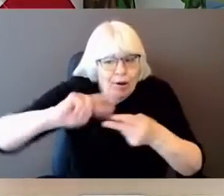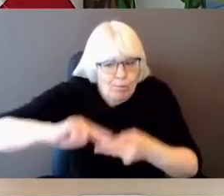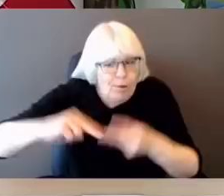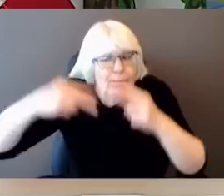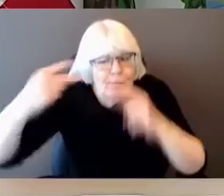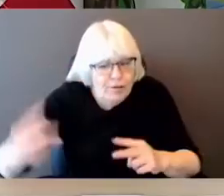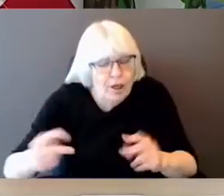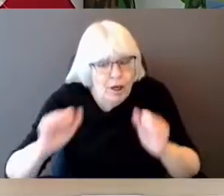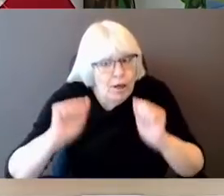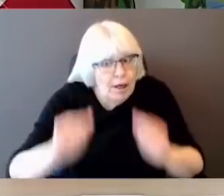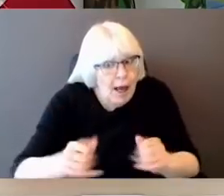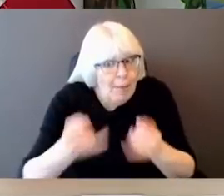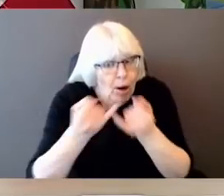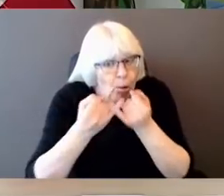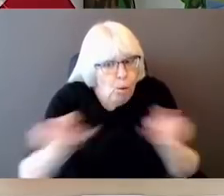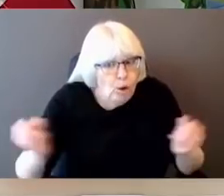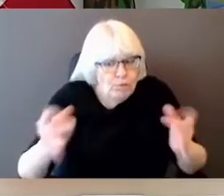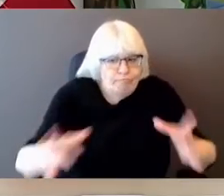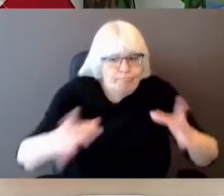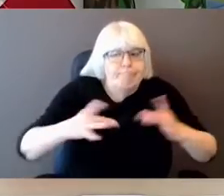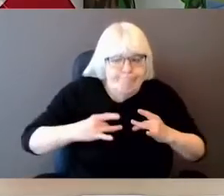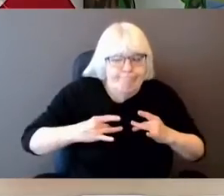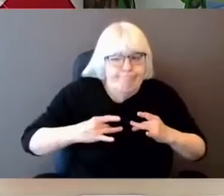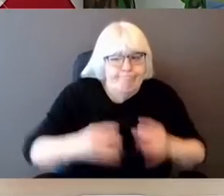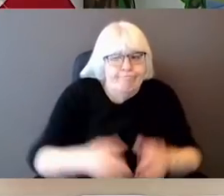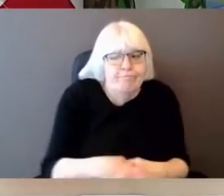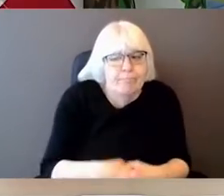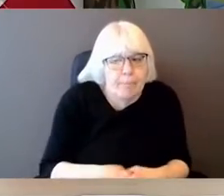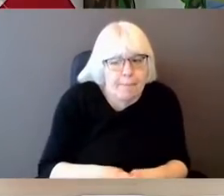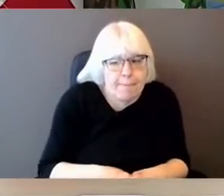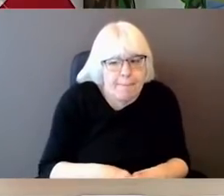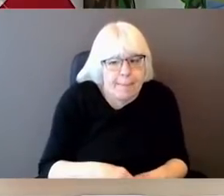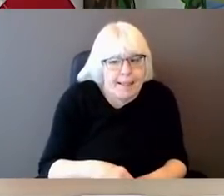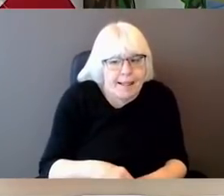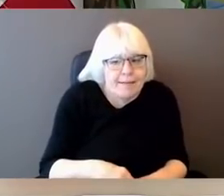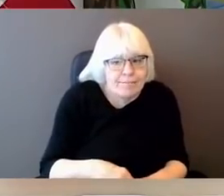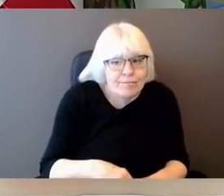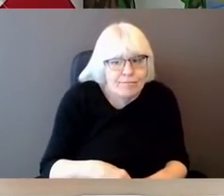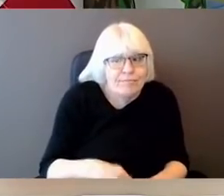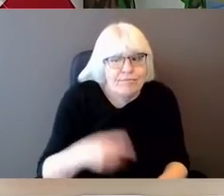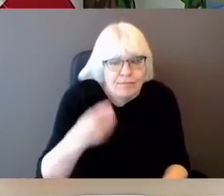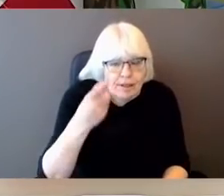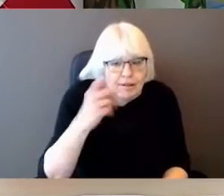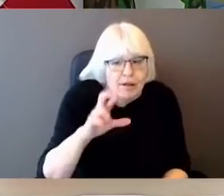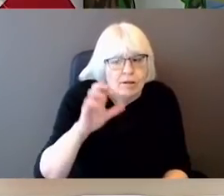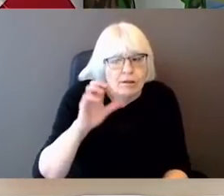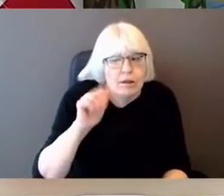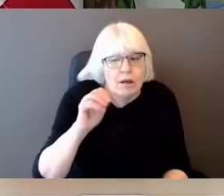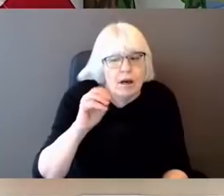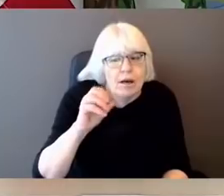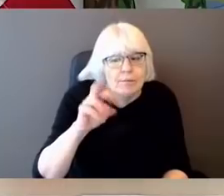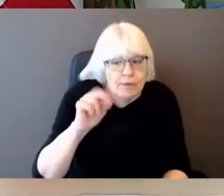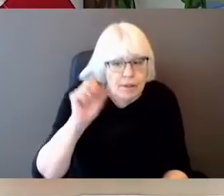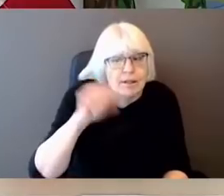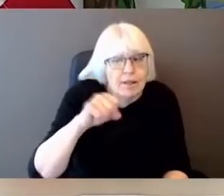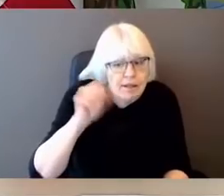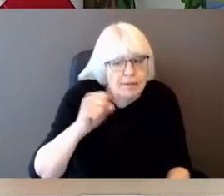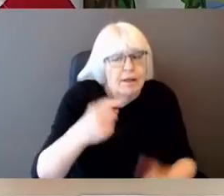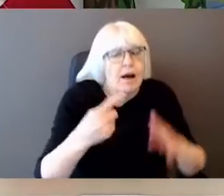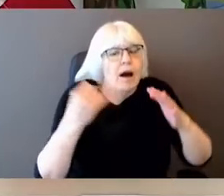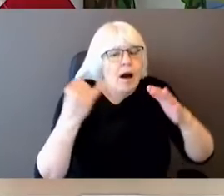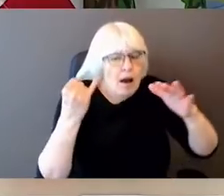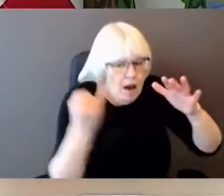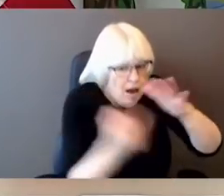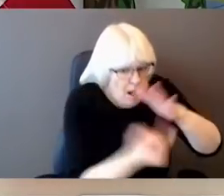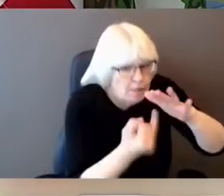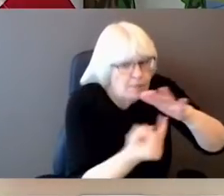Now, just to follow up, similar to the isolation period, there's also testing recommendations based on whether you were previously positive or not.